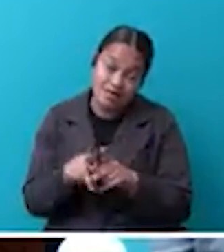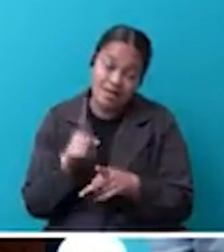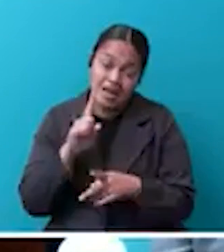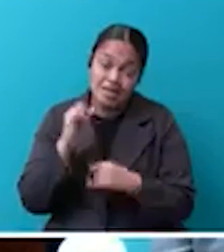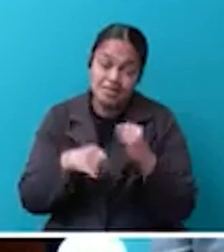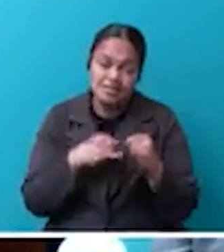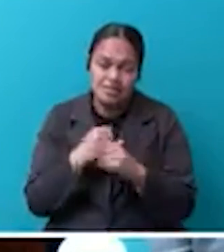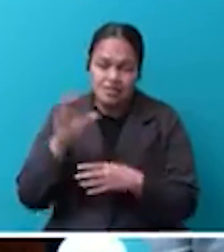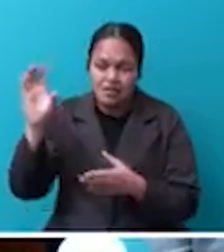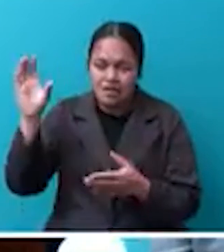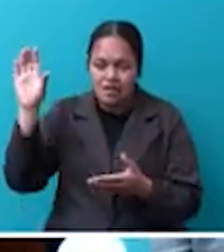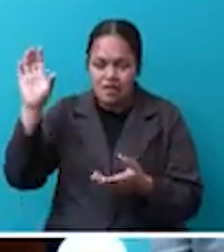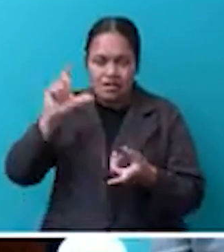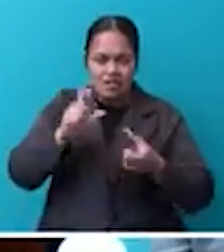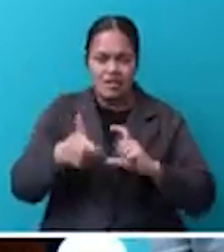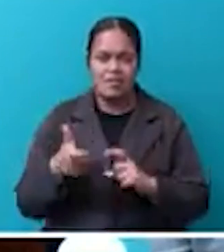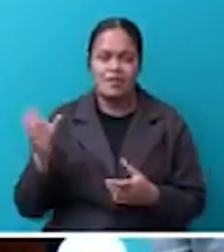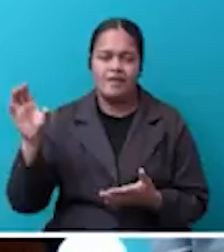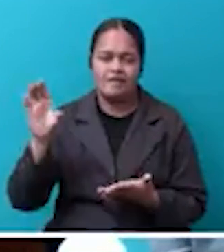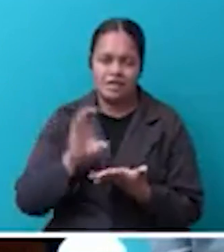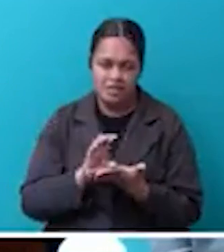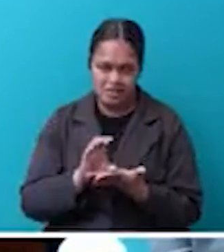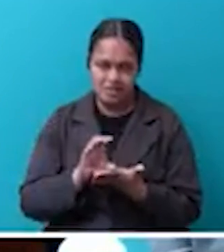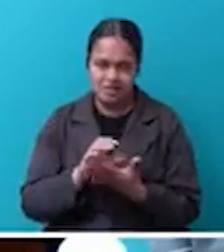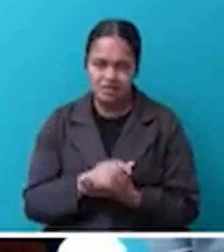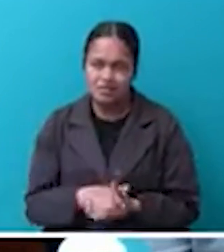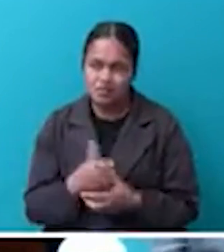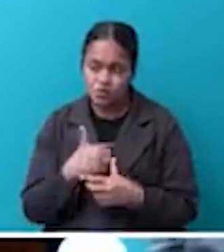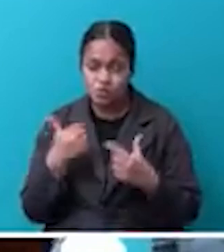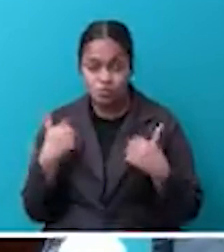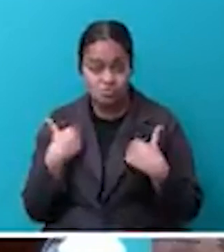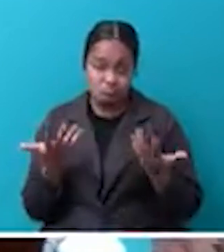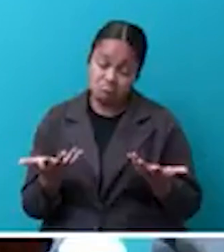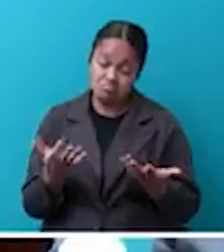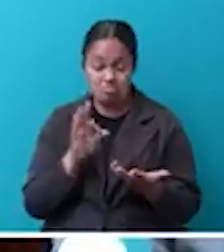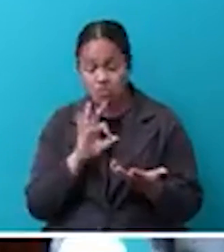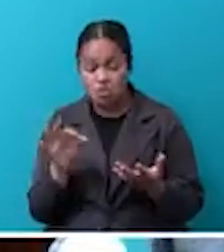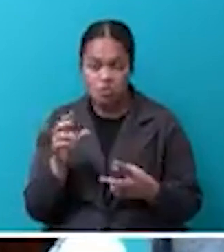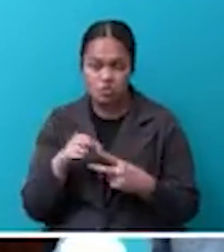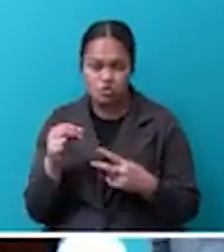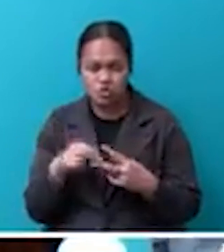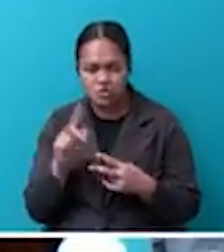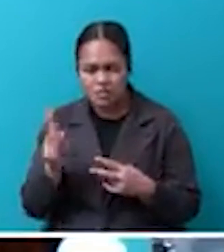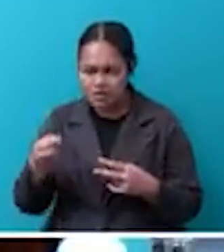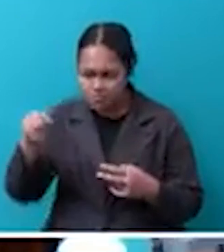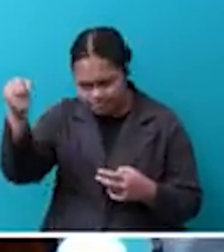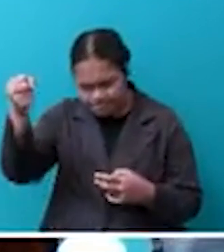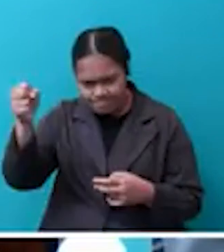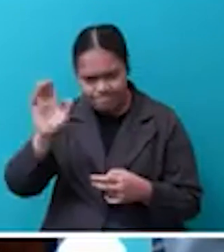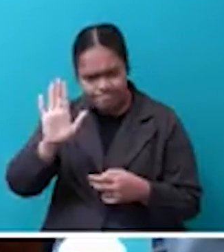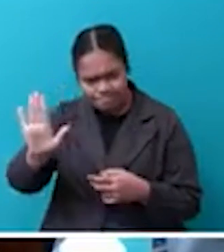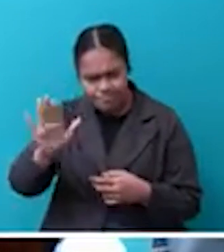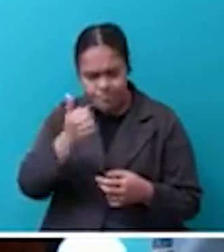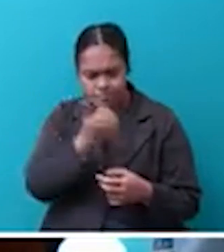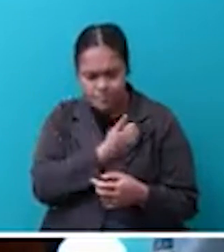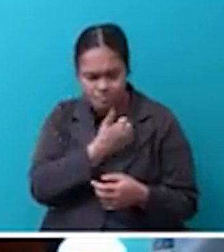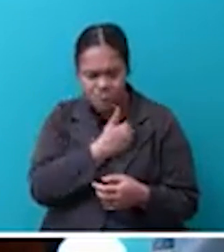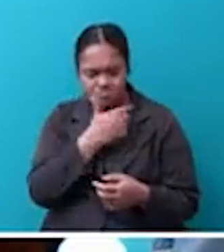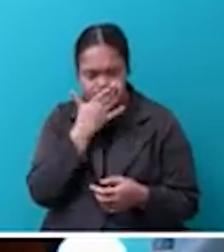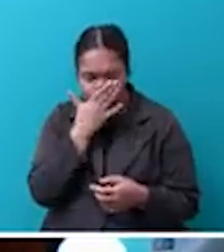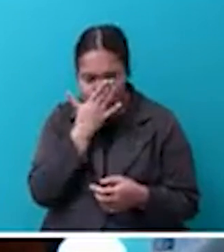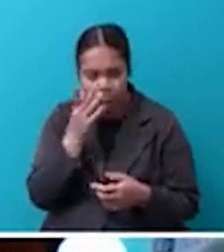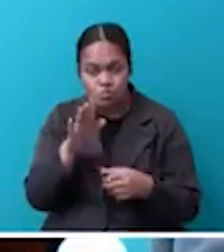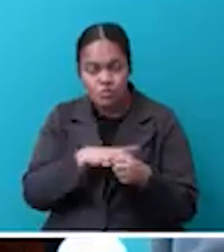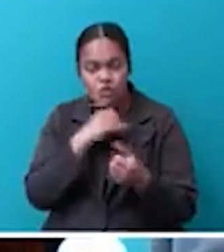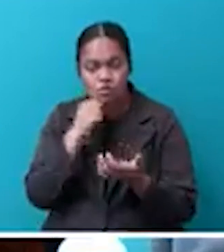climate funds. We have no choice but to hold parties to account and to ensure this